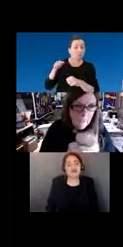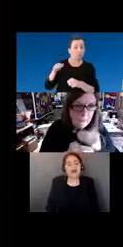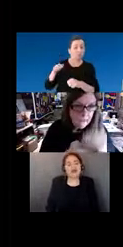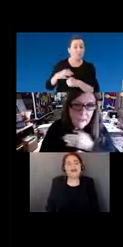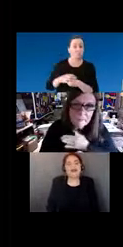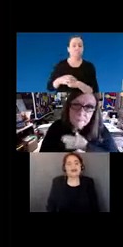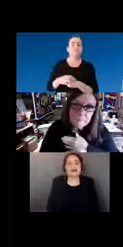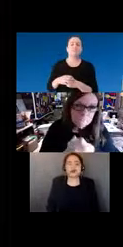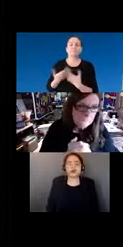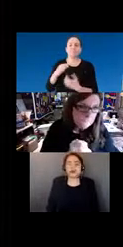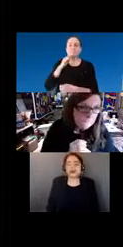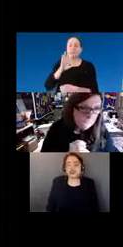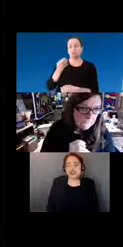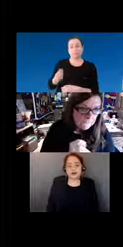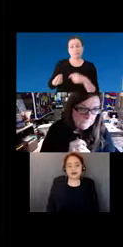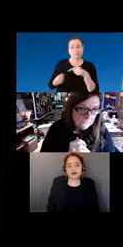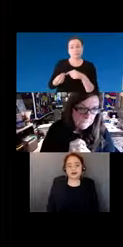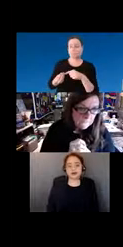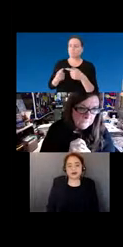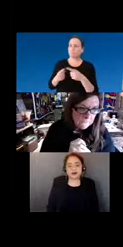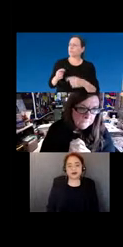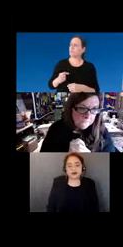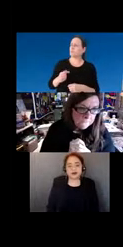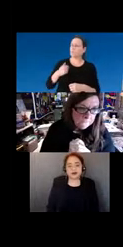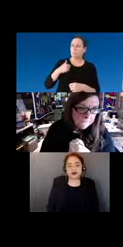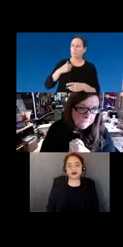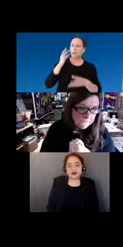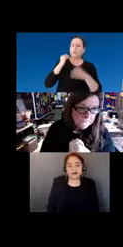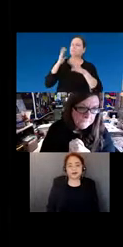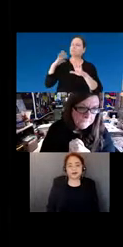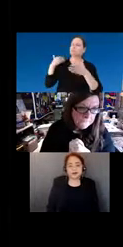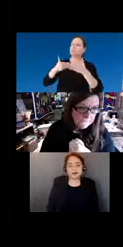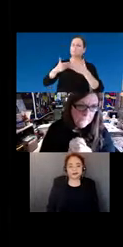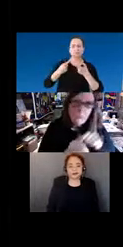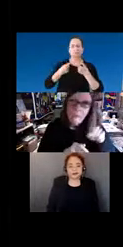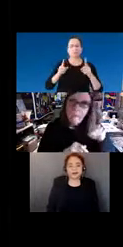So they have a different experience to share through their art.